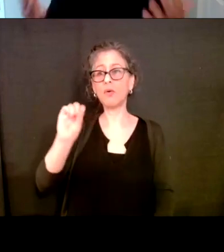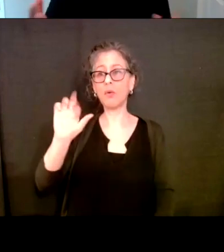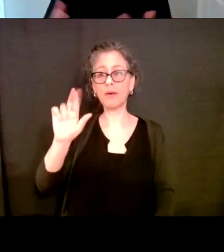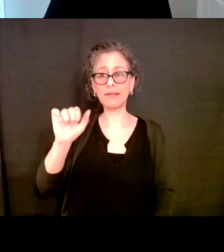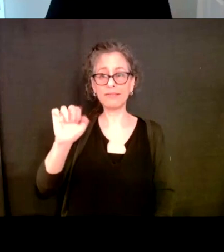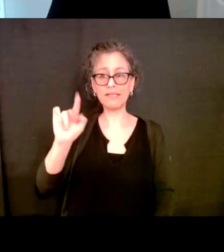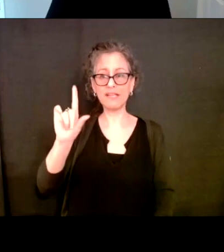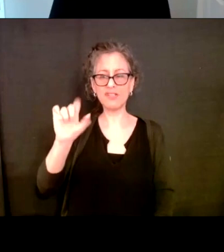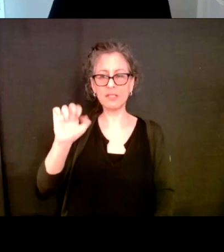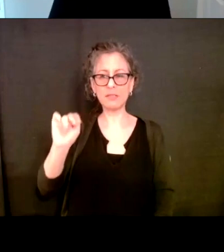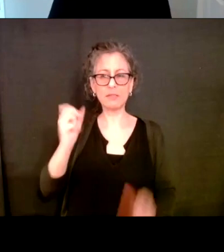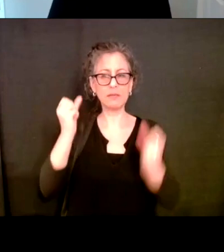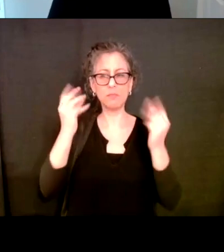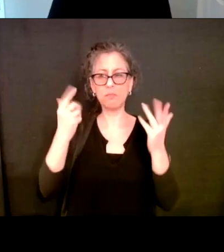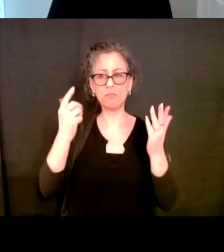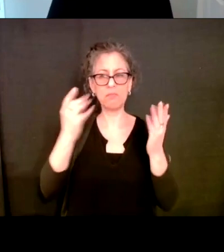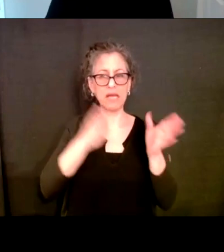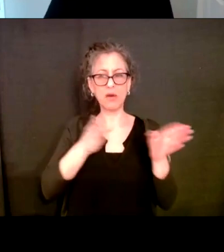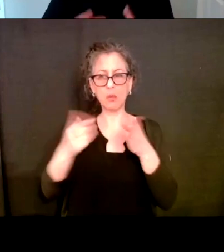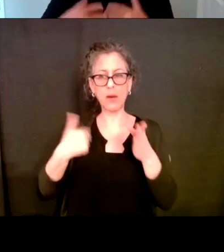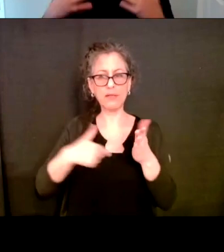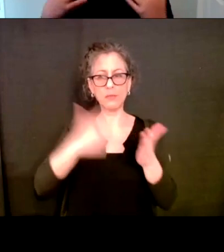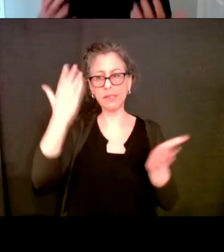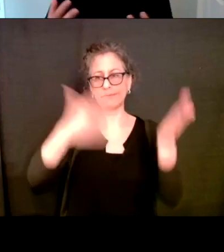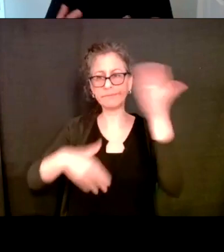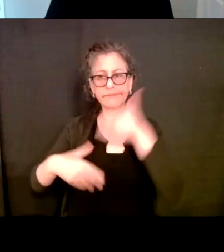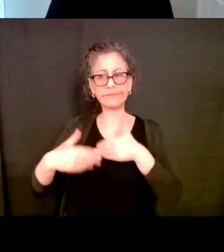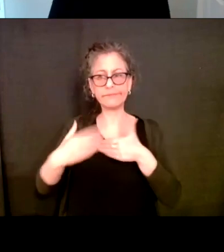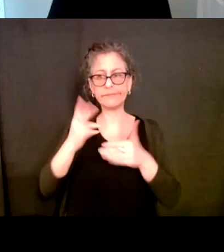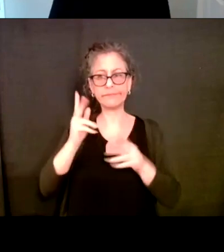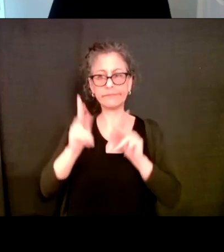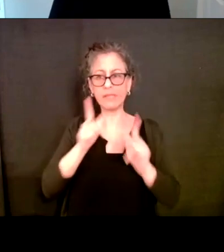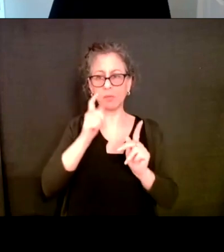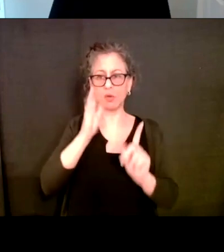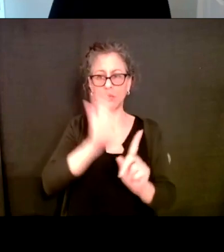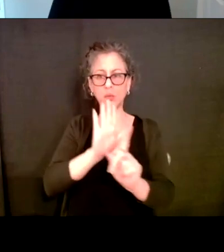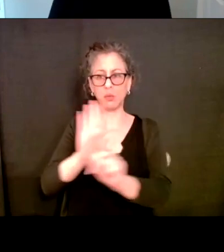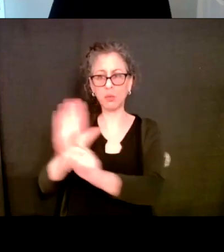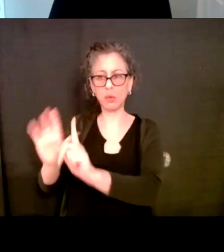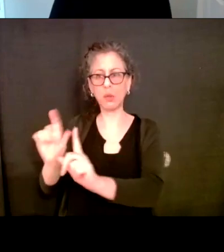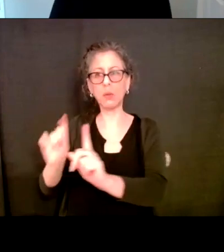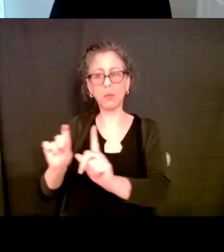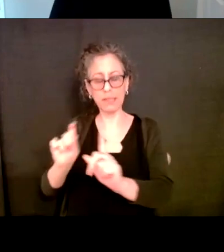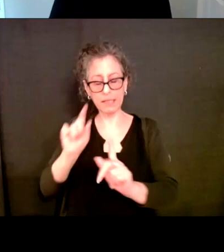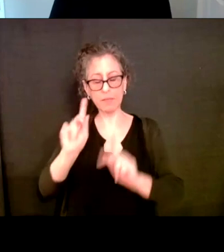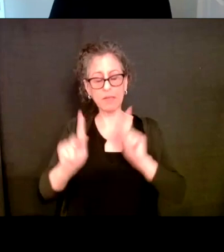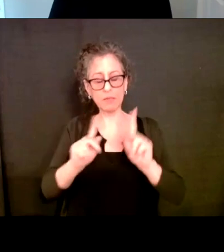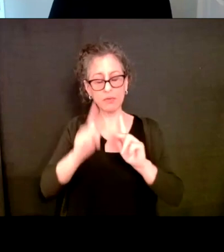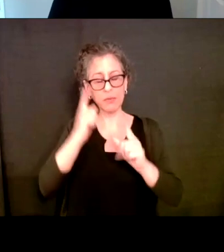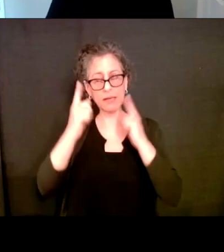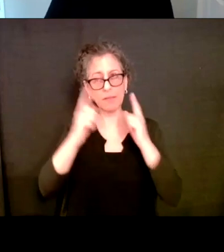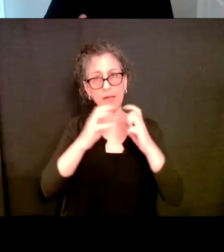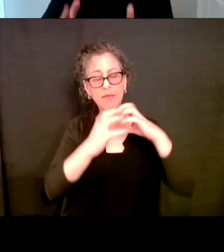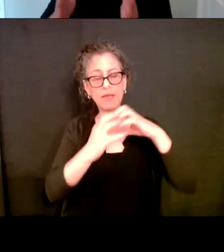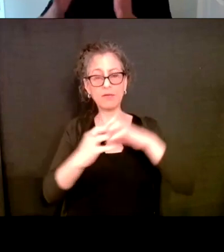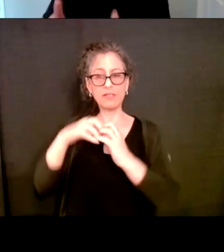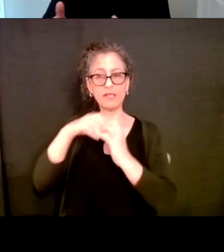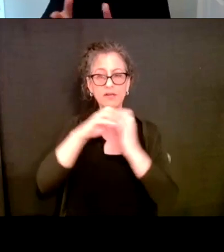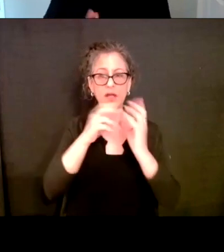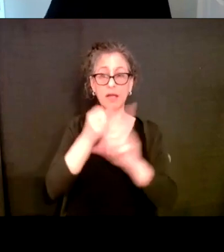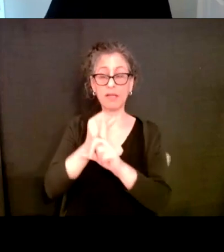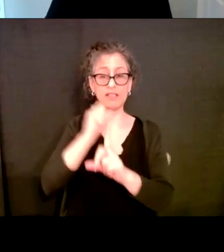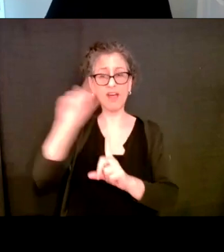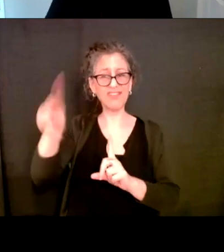thought about this holistically, and we need to urge people to begin to consider the intersectionality. It's not just